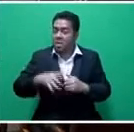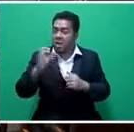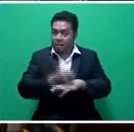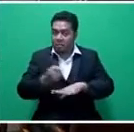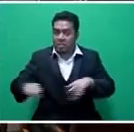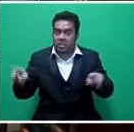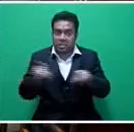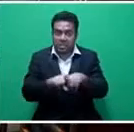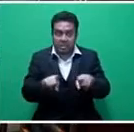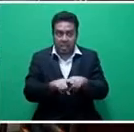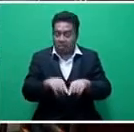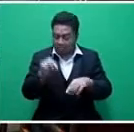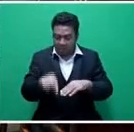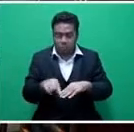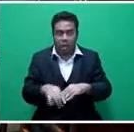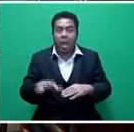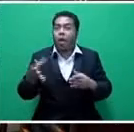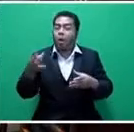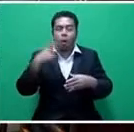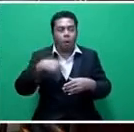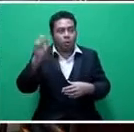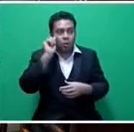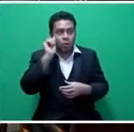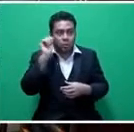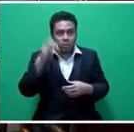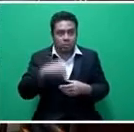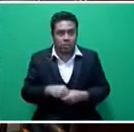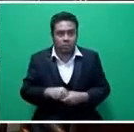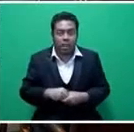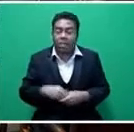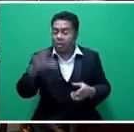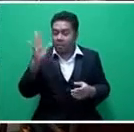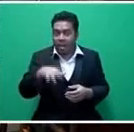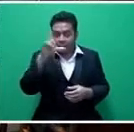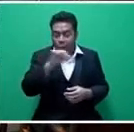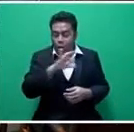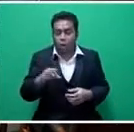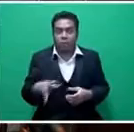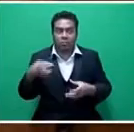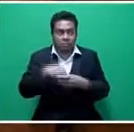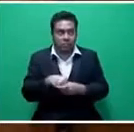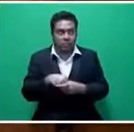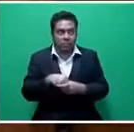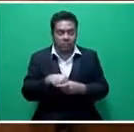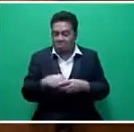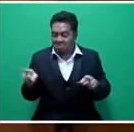one, and everybody knows, including the opposition, that they cannot form anything close to